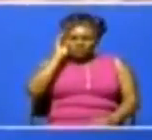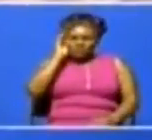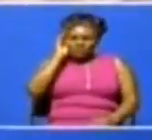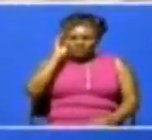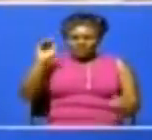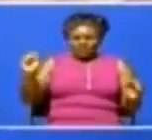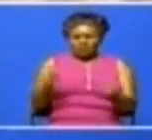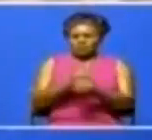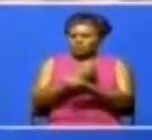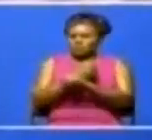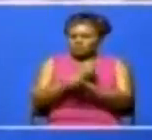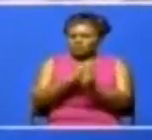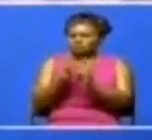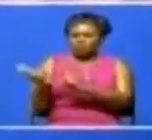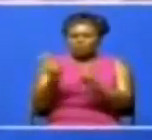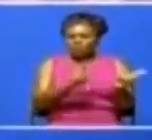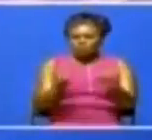be business as usual.